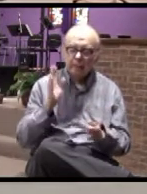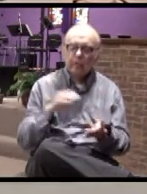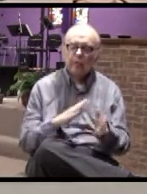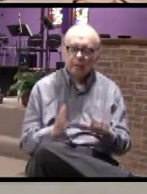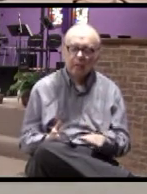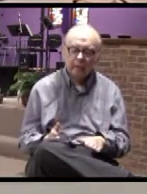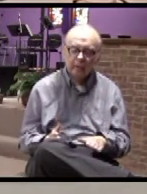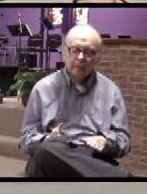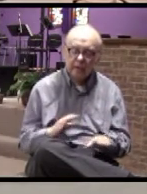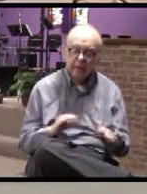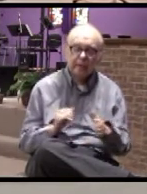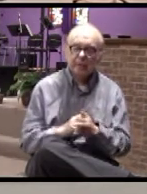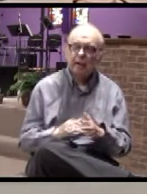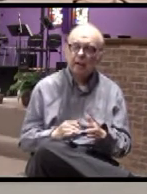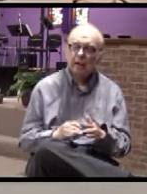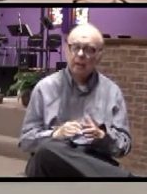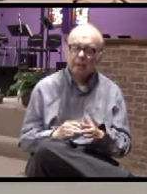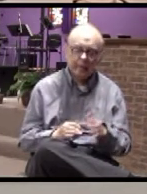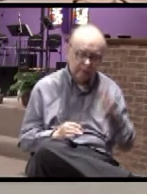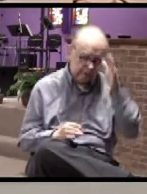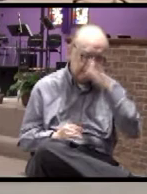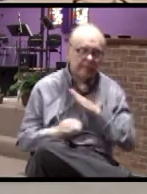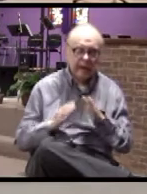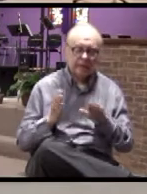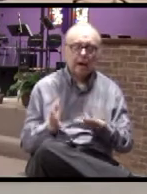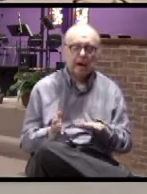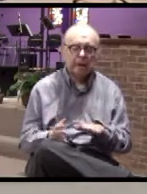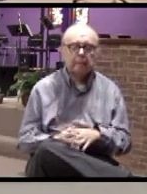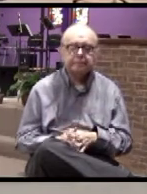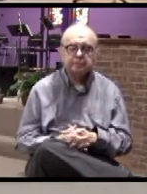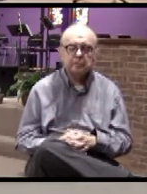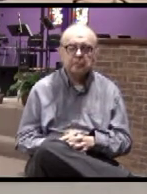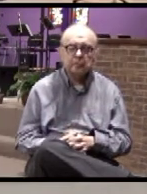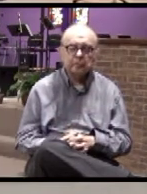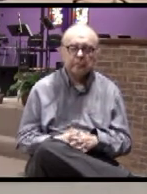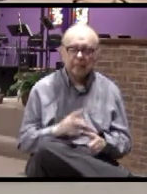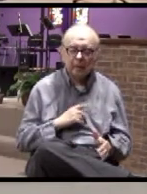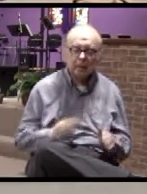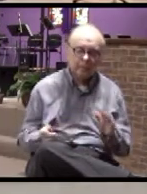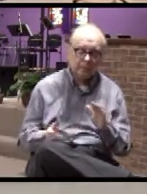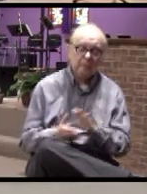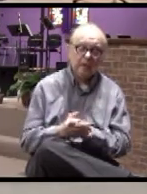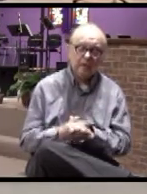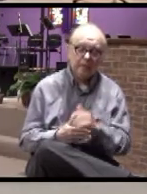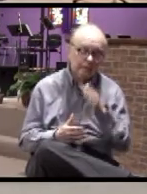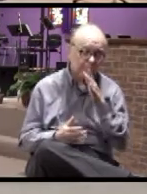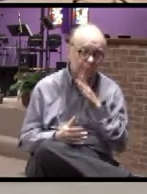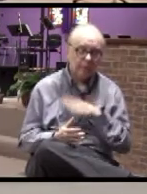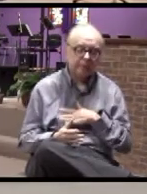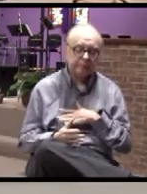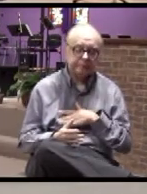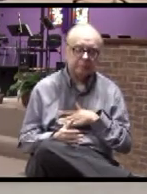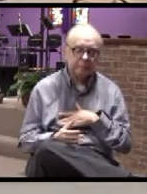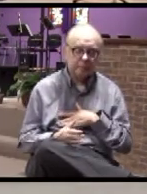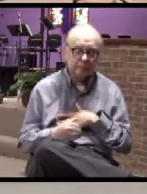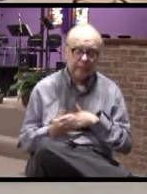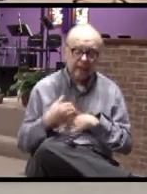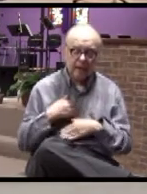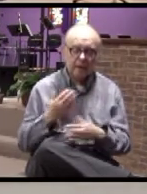He did. The gentleman died. The king married the woman, and they had a